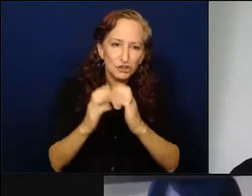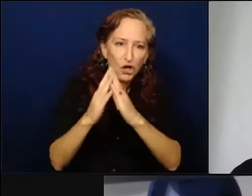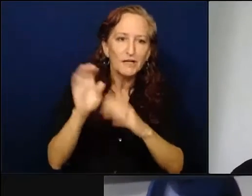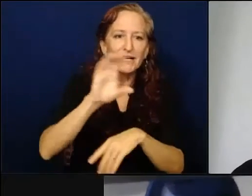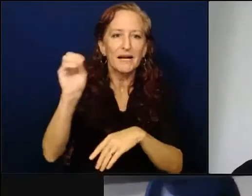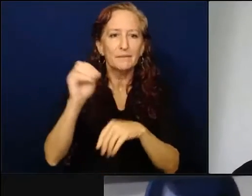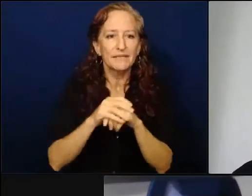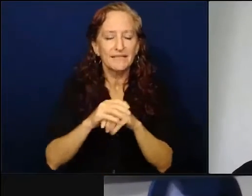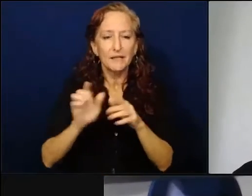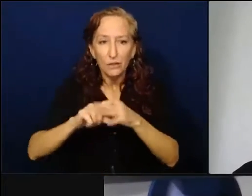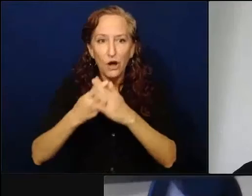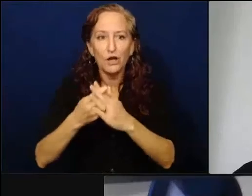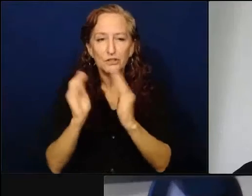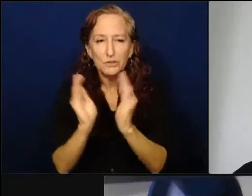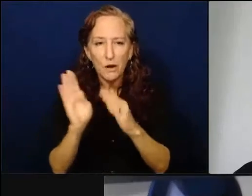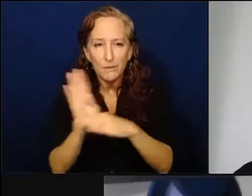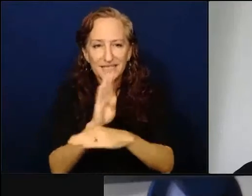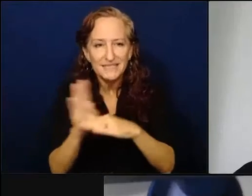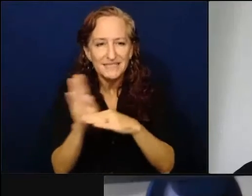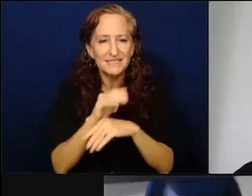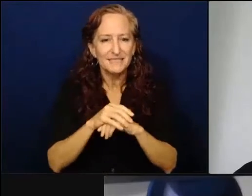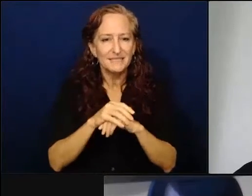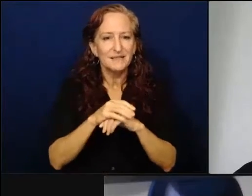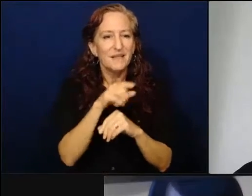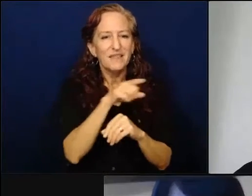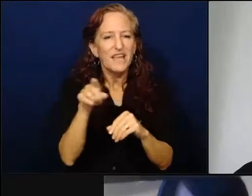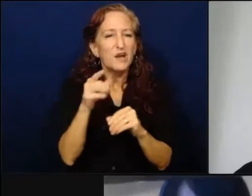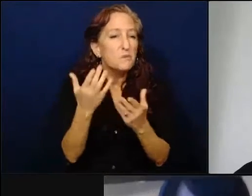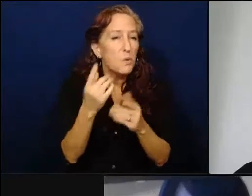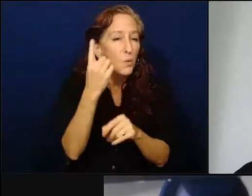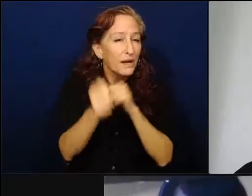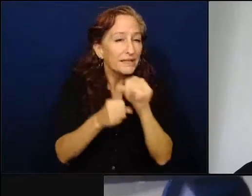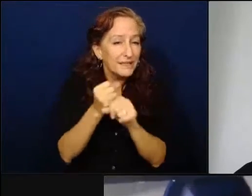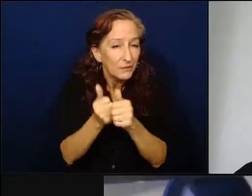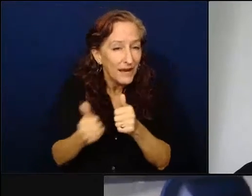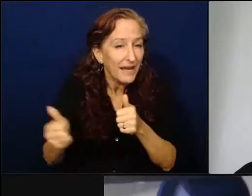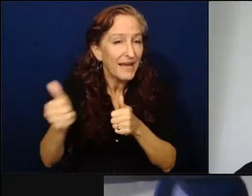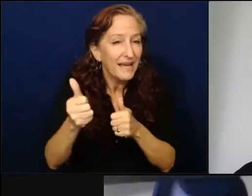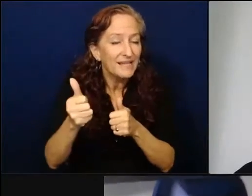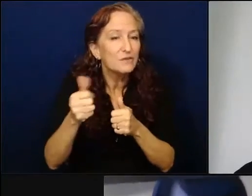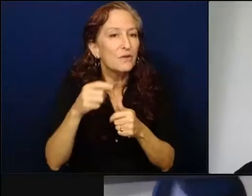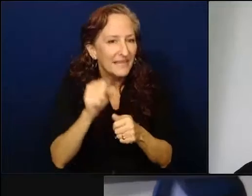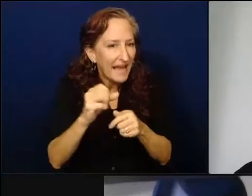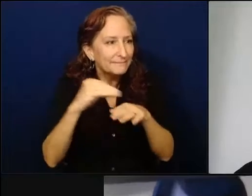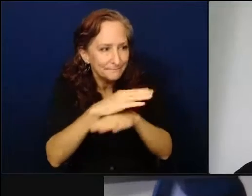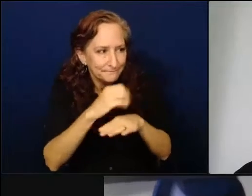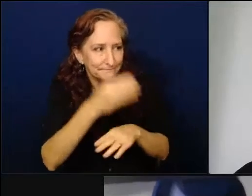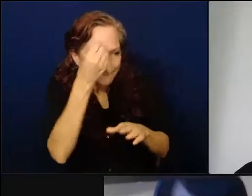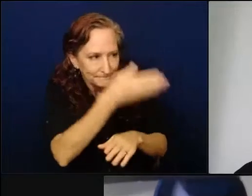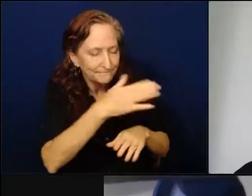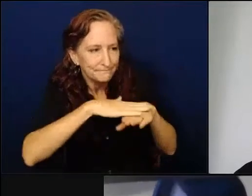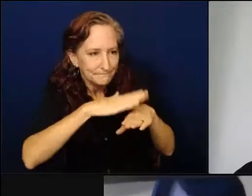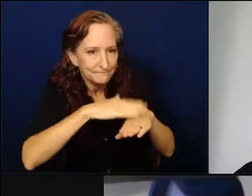small business, who are, 12 months ahead of you. So they have the benefit of hindsight and can tell you what to look out for. That's